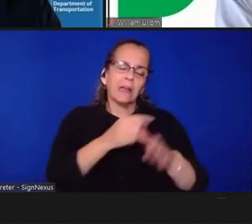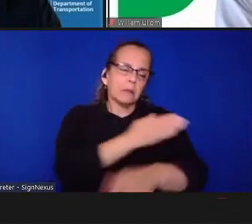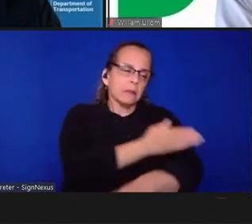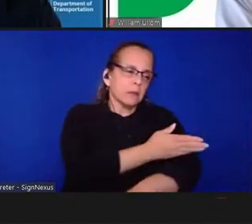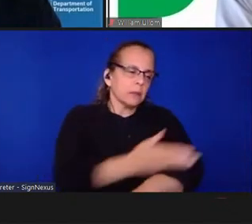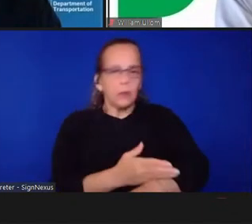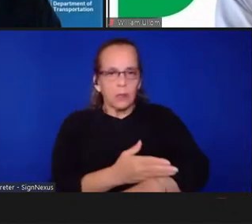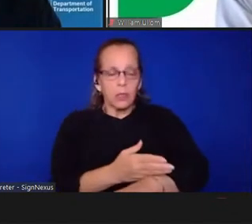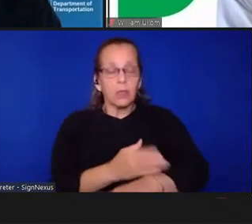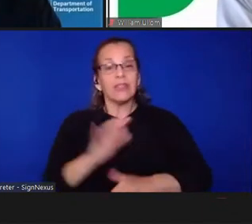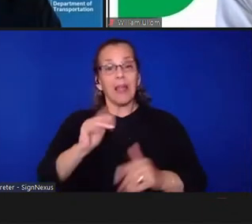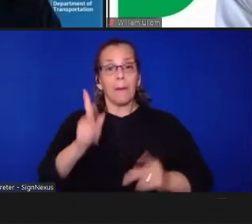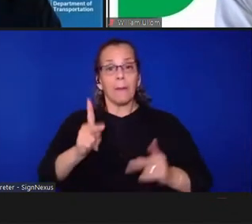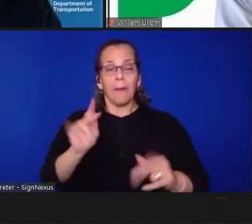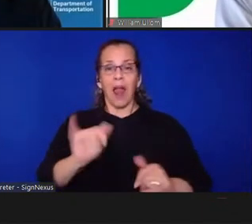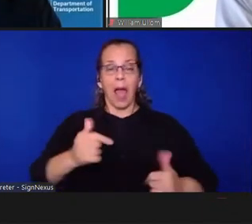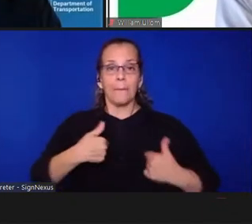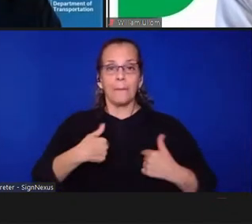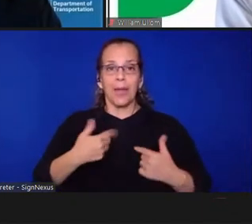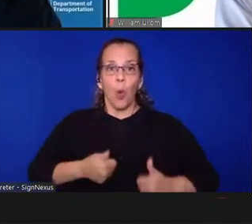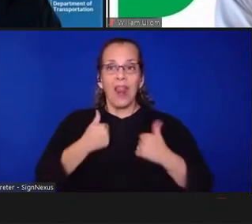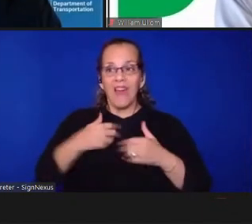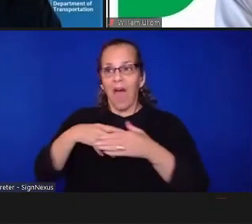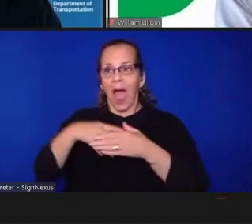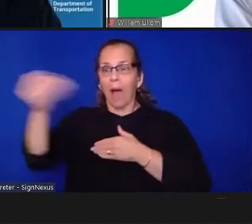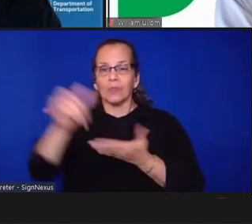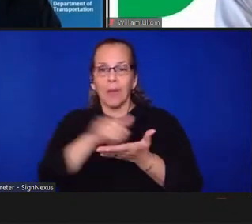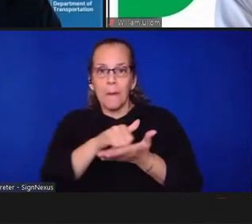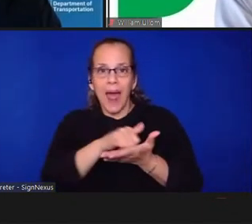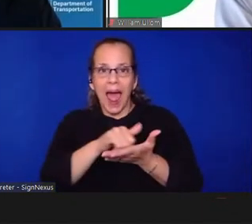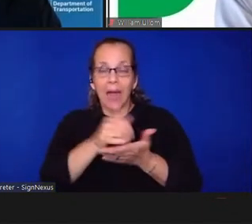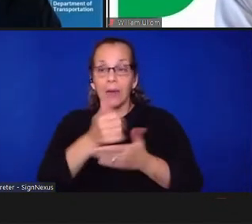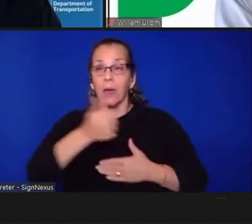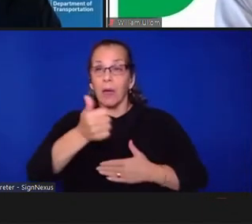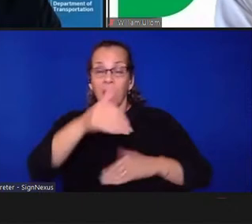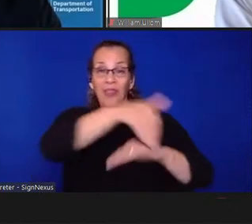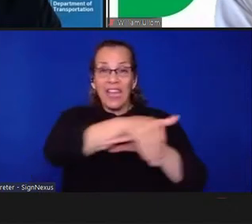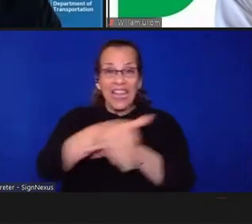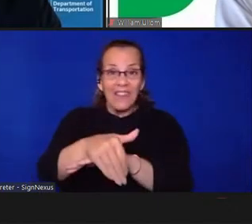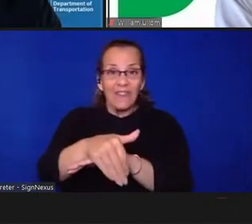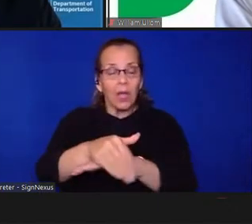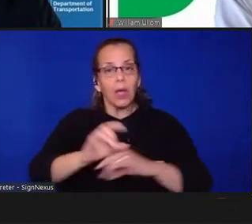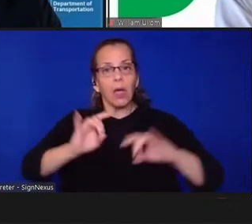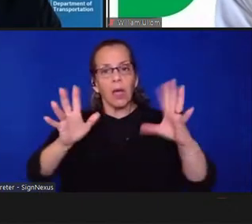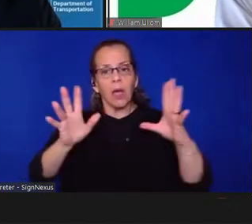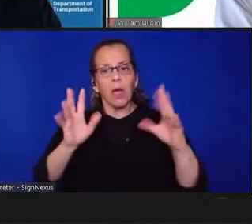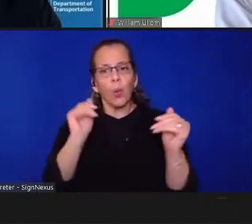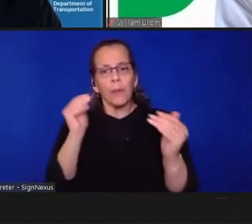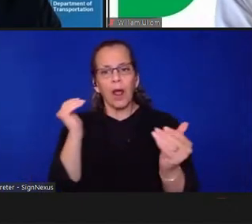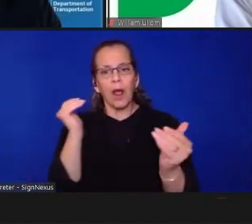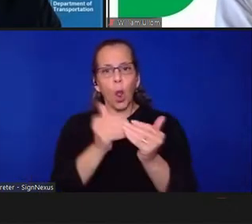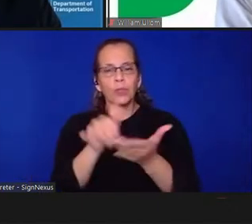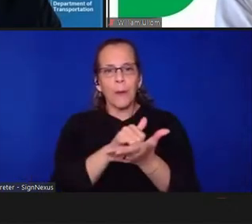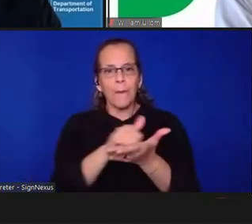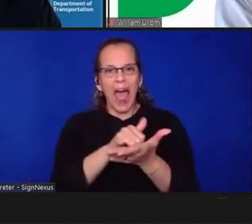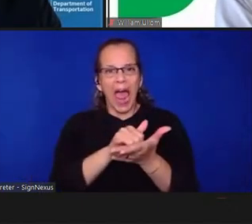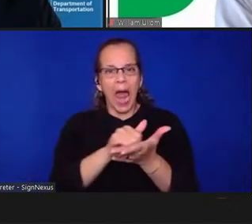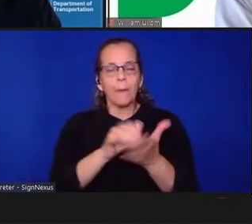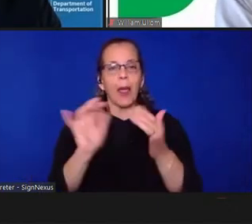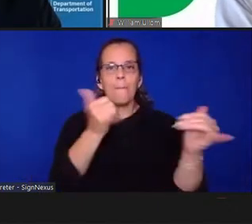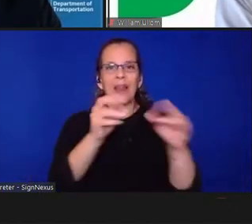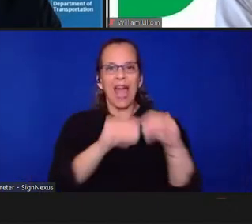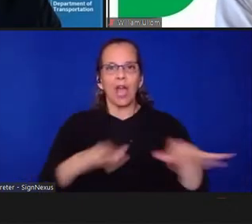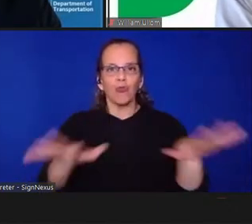Borough people like me would not be able to afford to easily get to Manhattan in the evening this would bring us another step closer to Manhattan being a playground of the rich